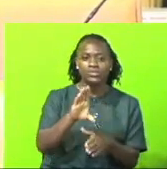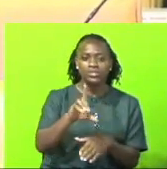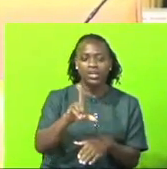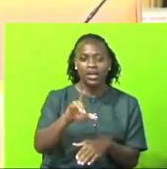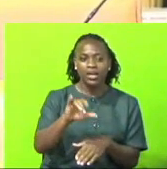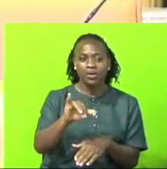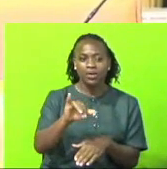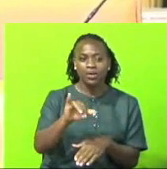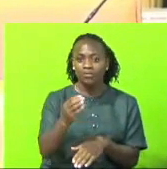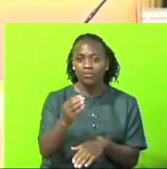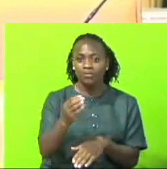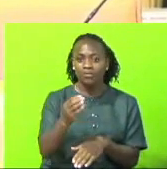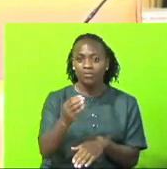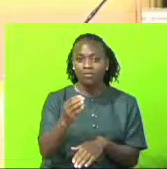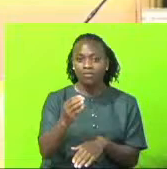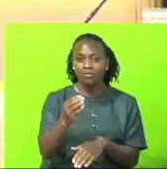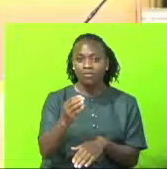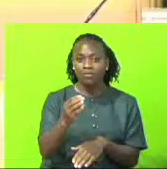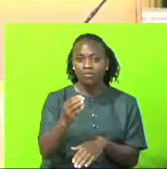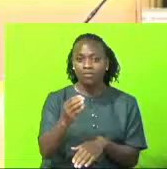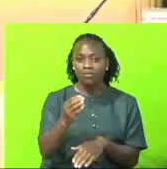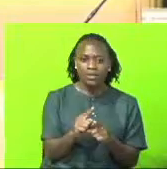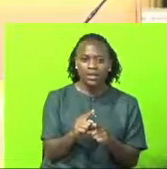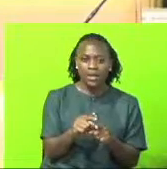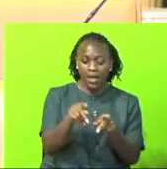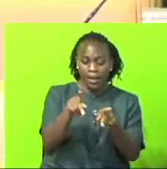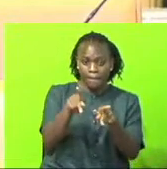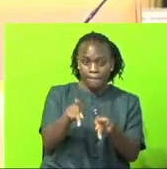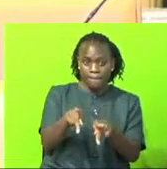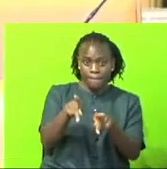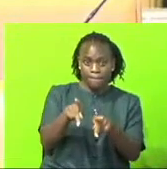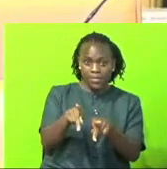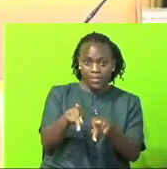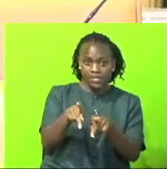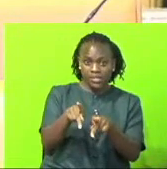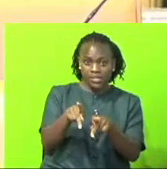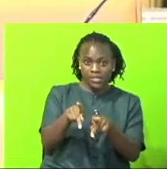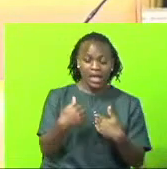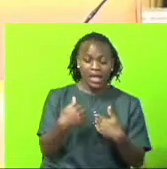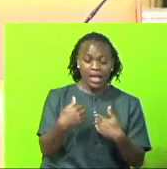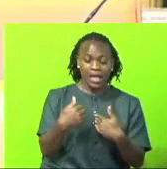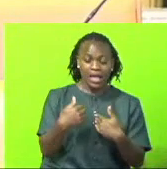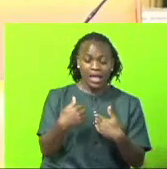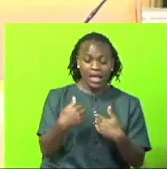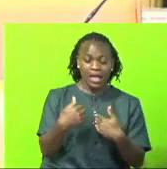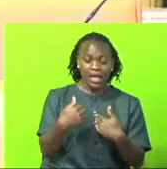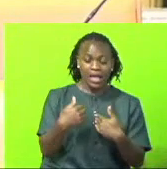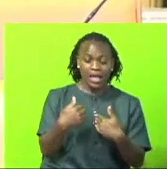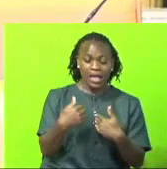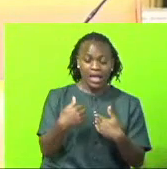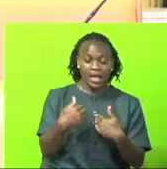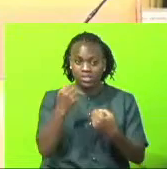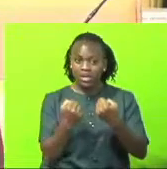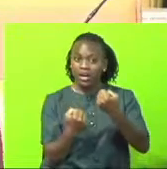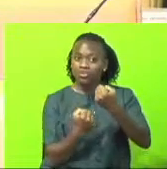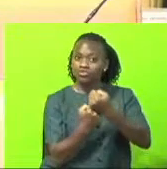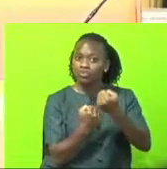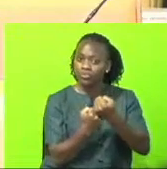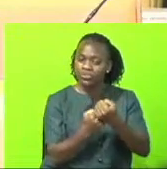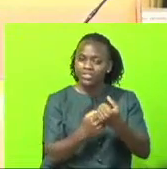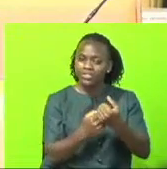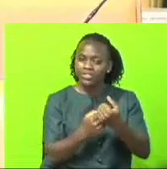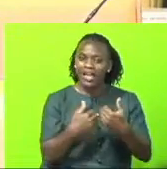by a political party, that candidate is allocated the political colors of the party that sponsors him or her.